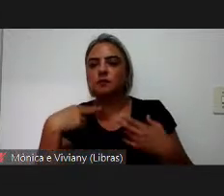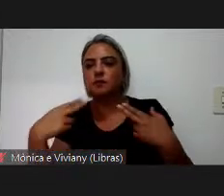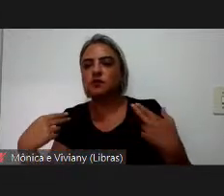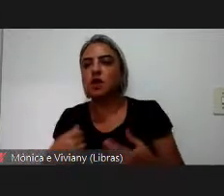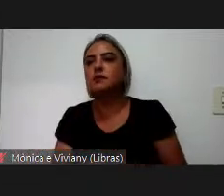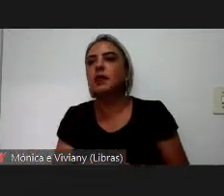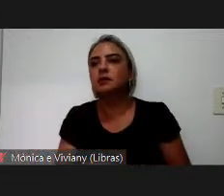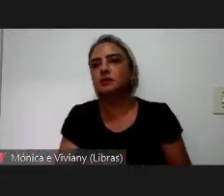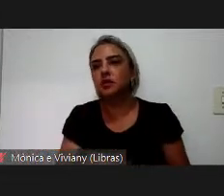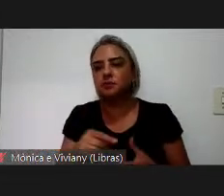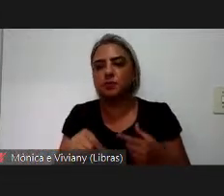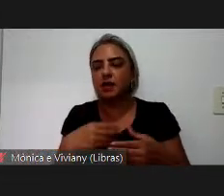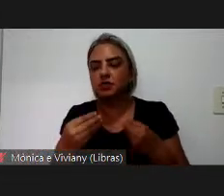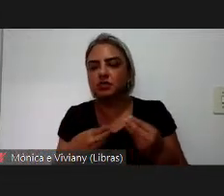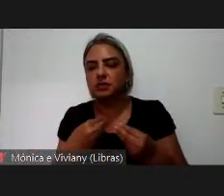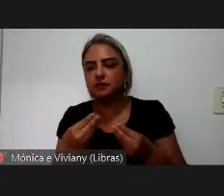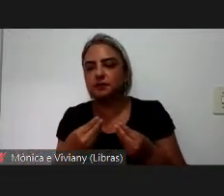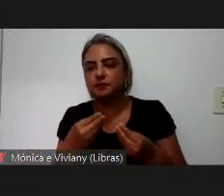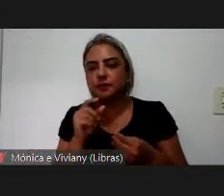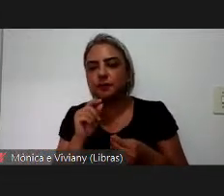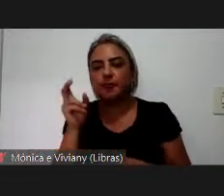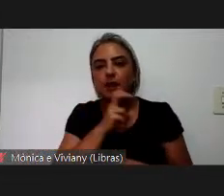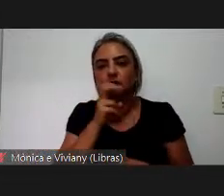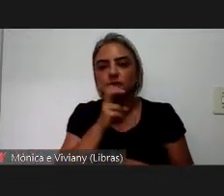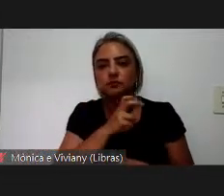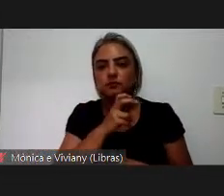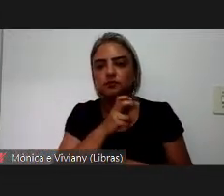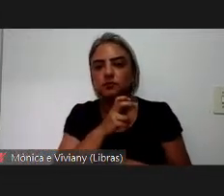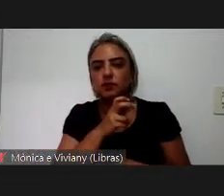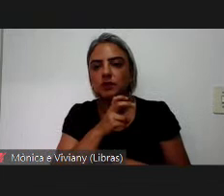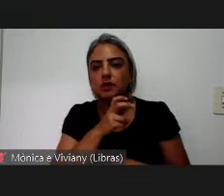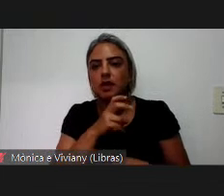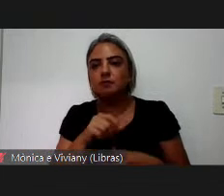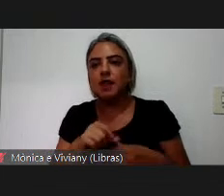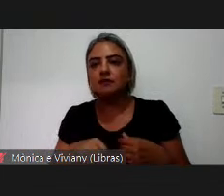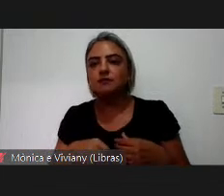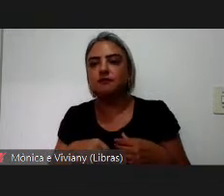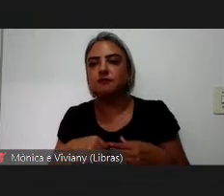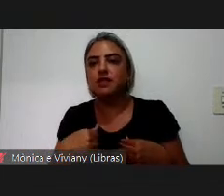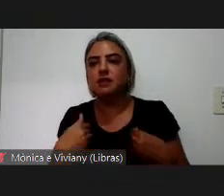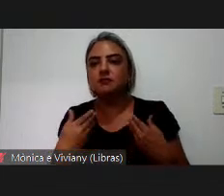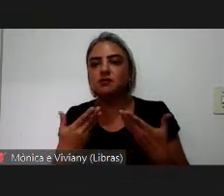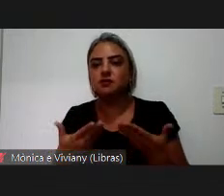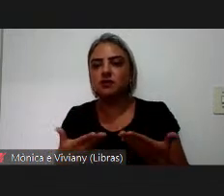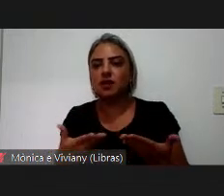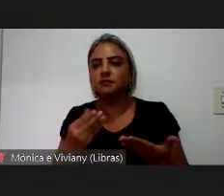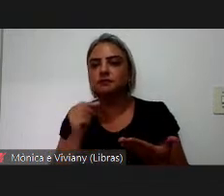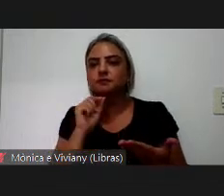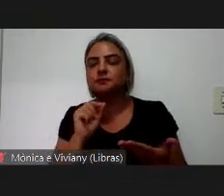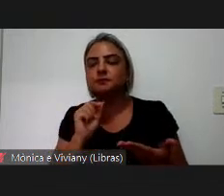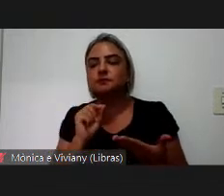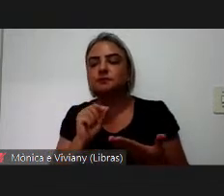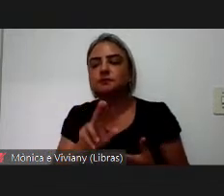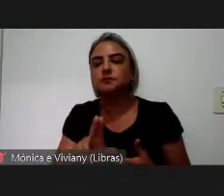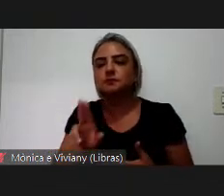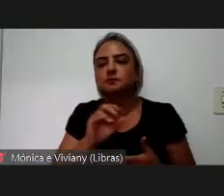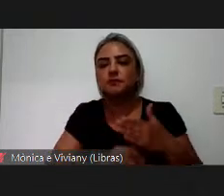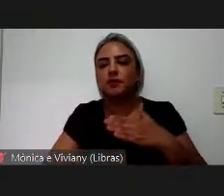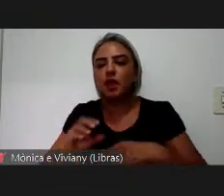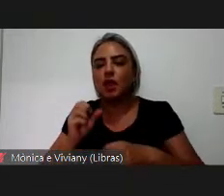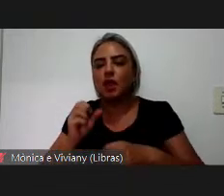the primary care, nutrition is very important and urgent, and it's very